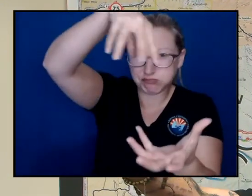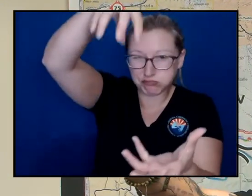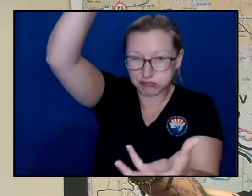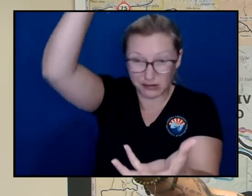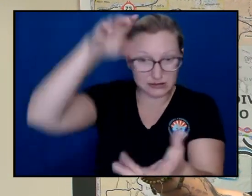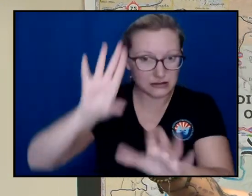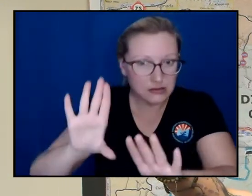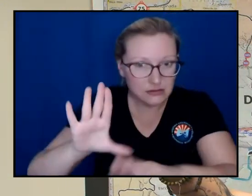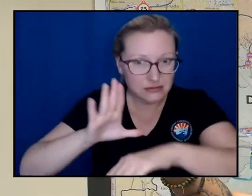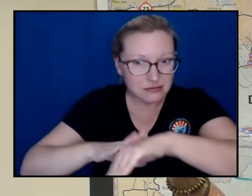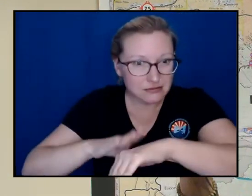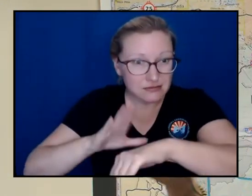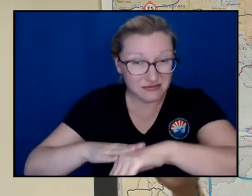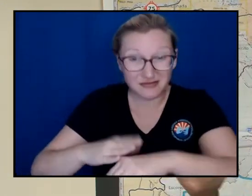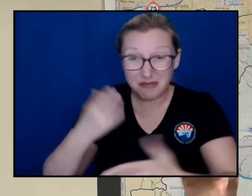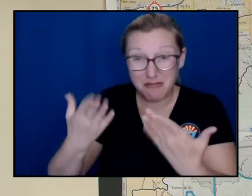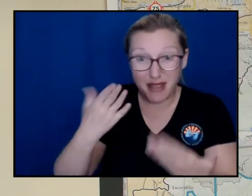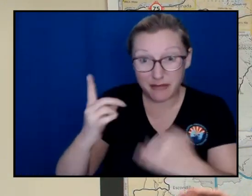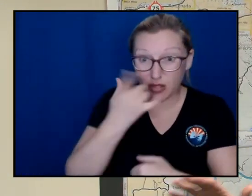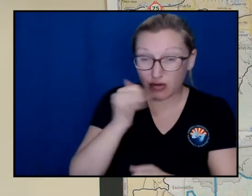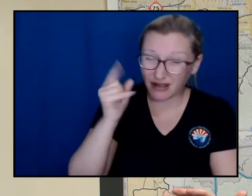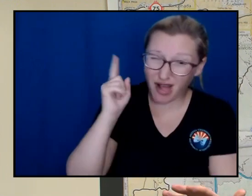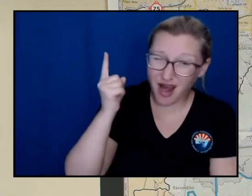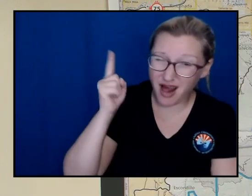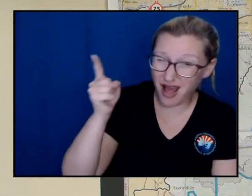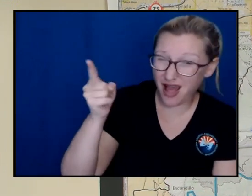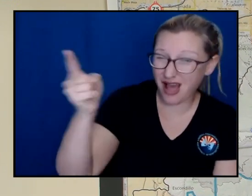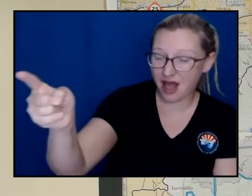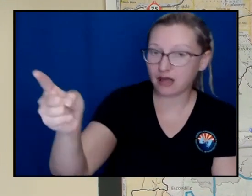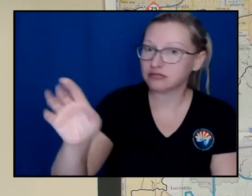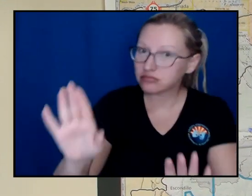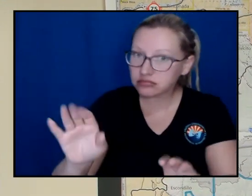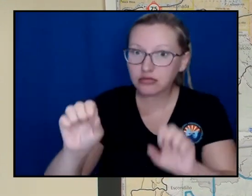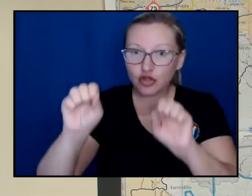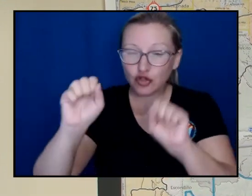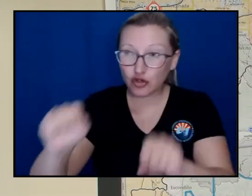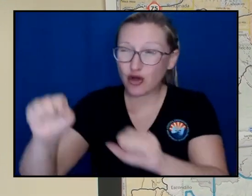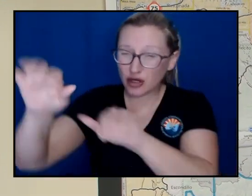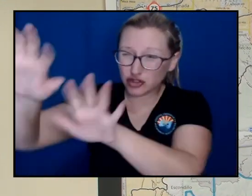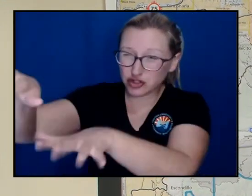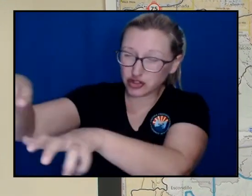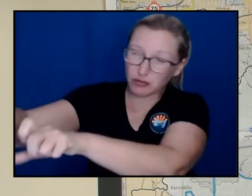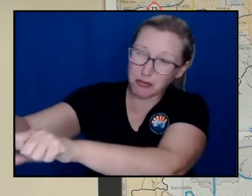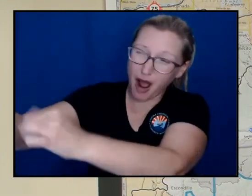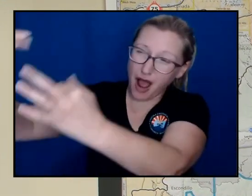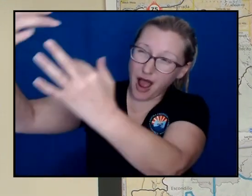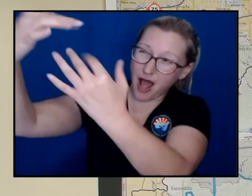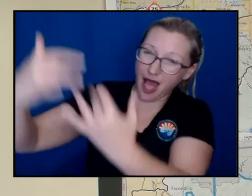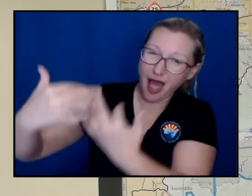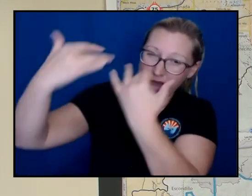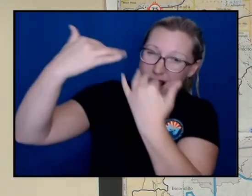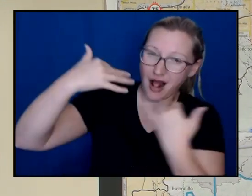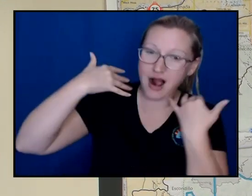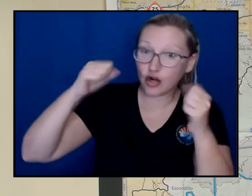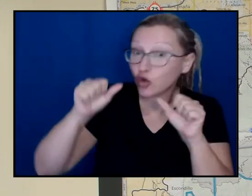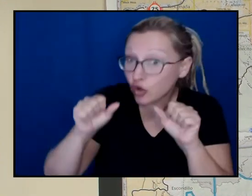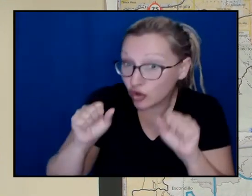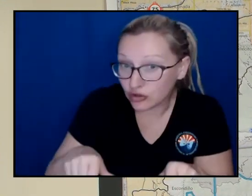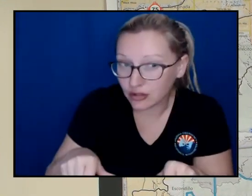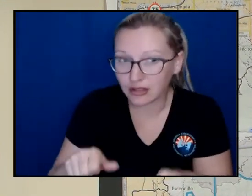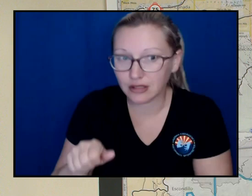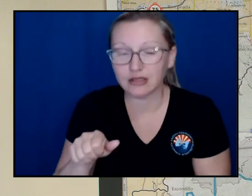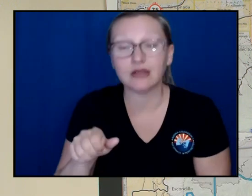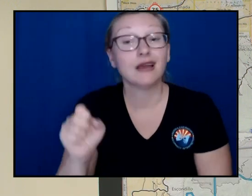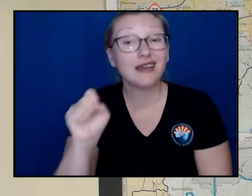it's very, very far away, could have pretty potent downstream effects. Do not cross